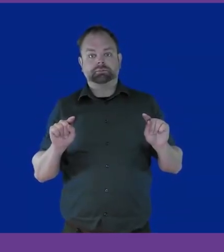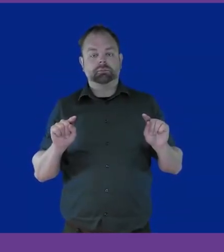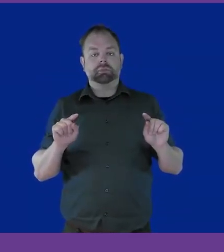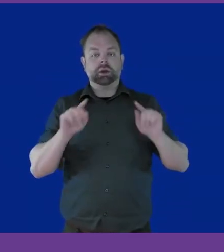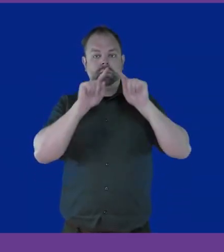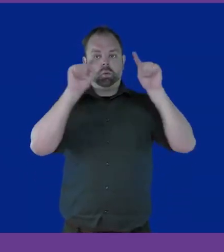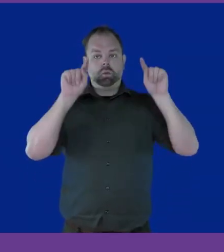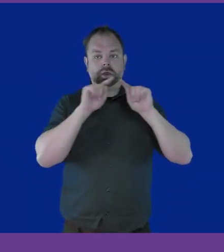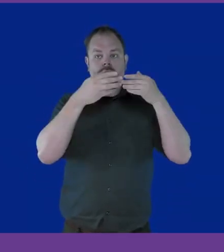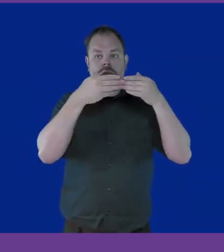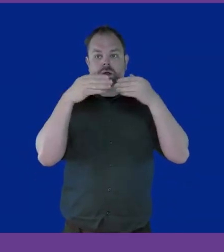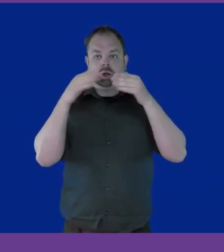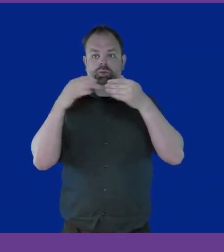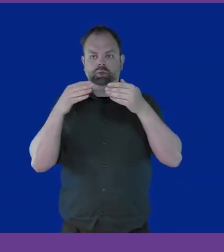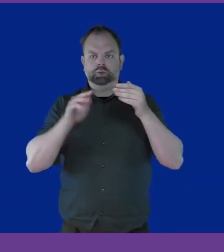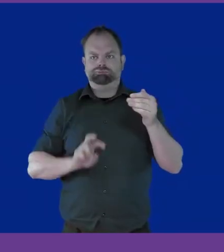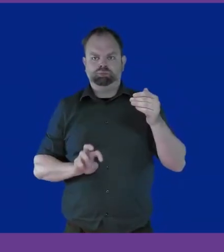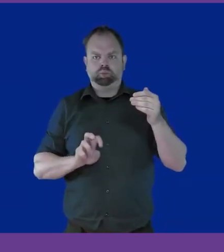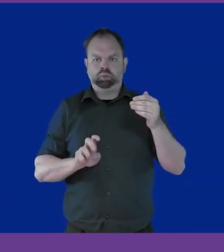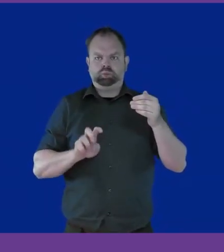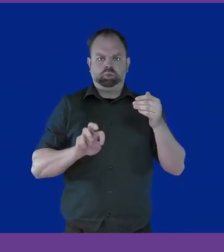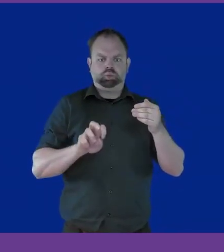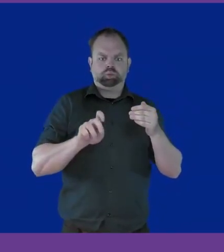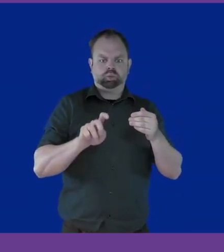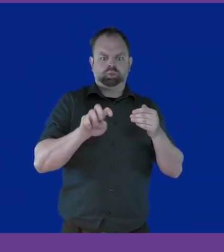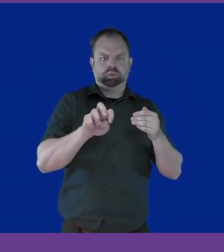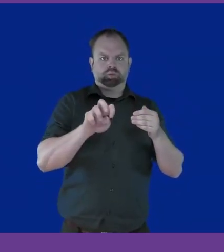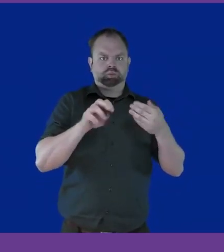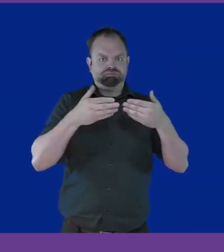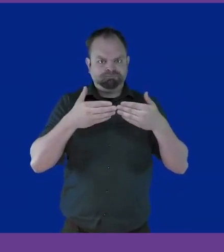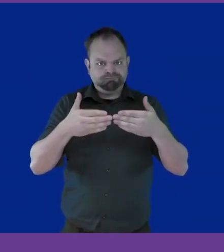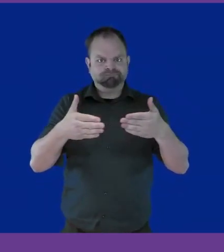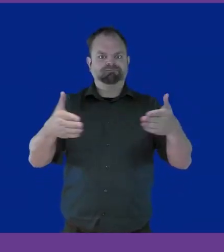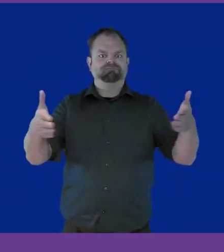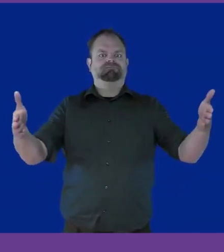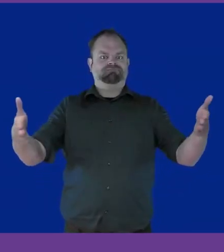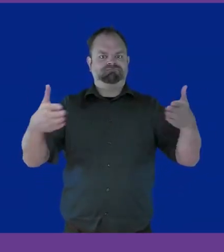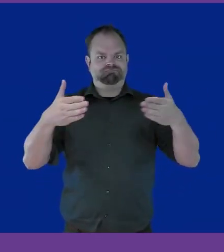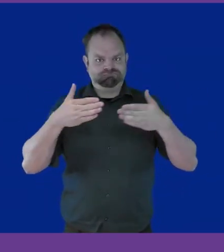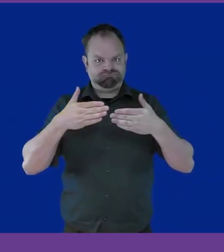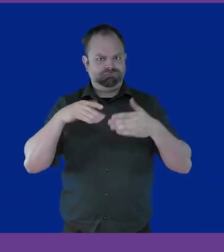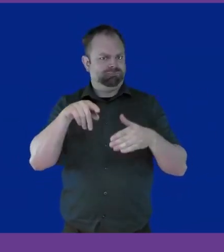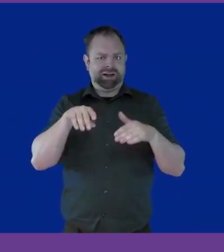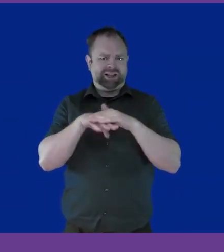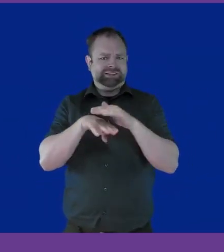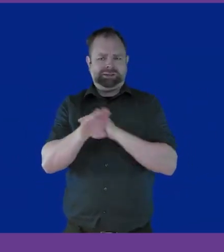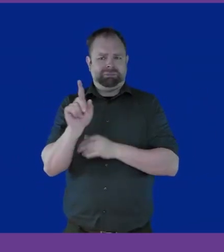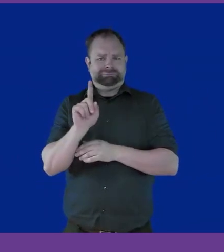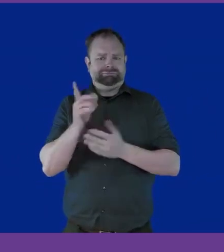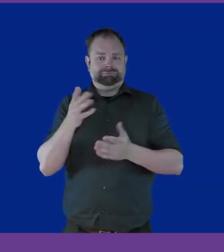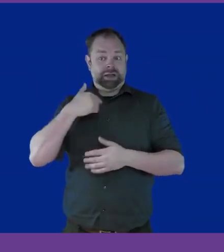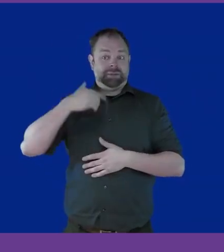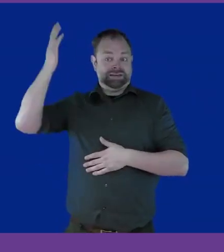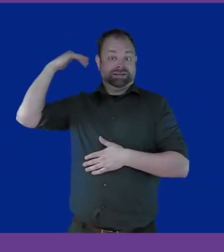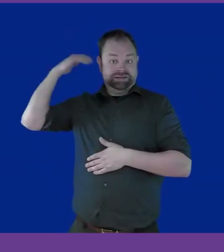that many things became easier, mostly in the physical world, and then we invent digitalization. Great.